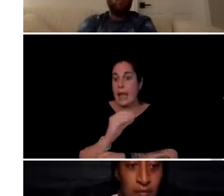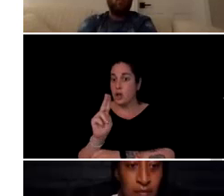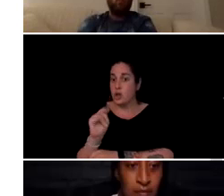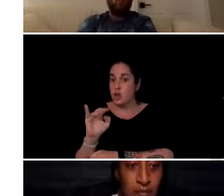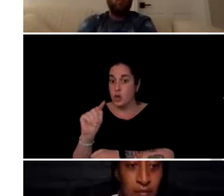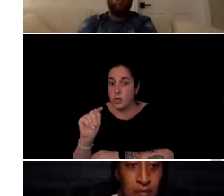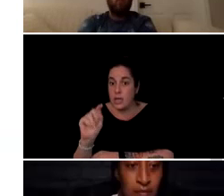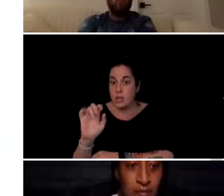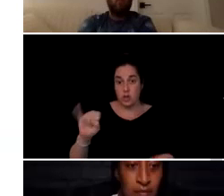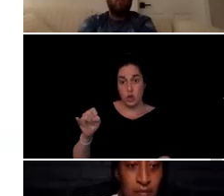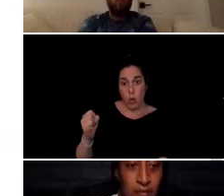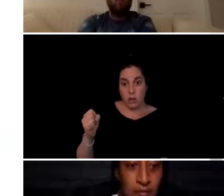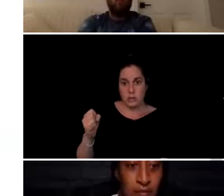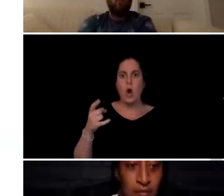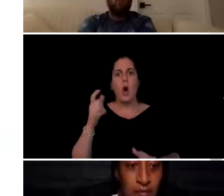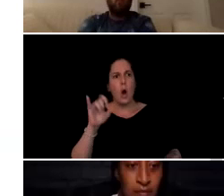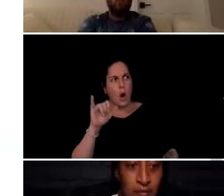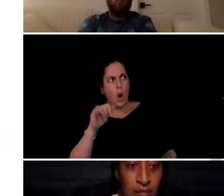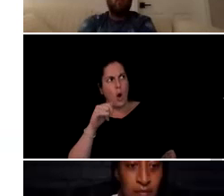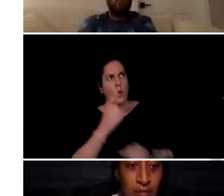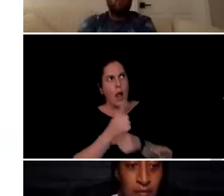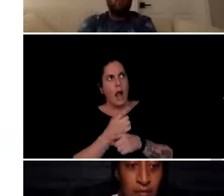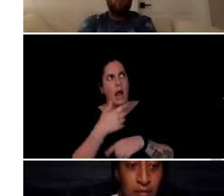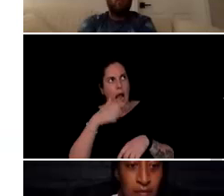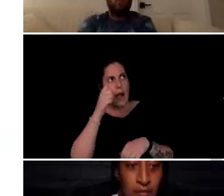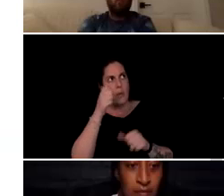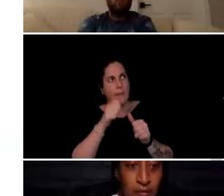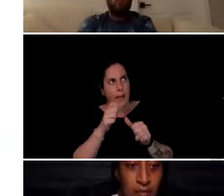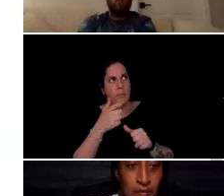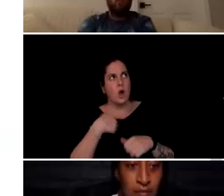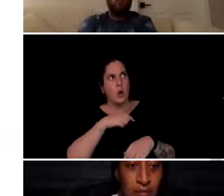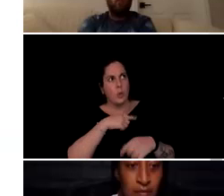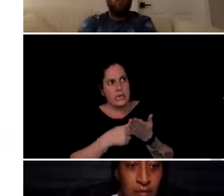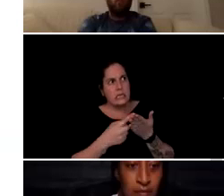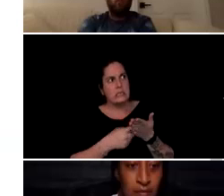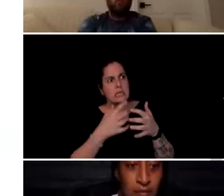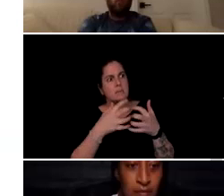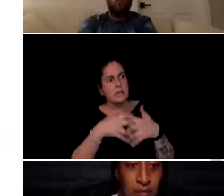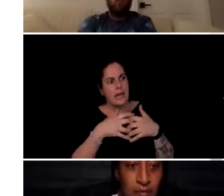is joules. And you say, hey, when we covered mechanical energy, we also use joules.